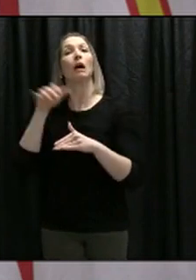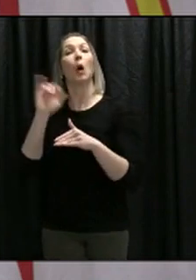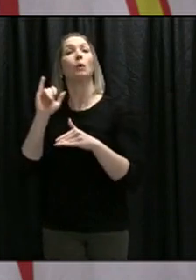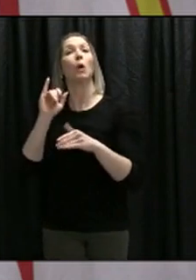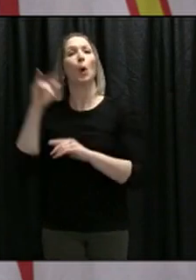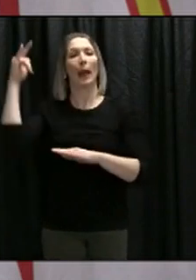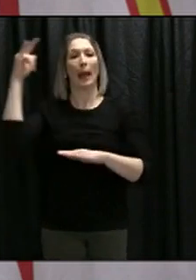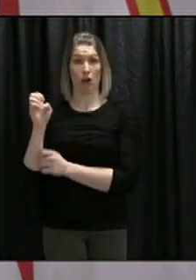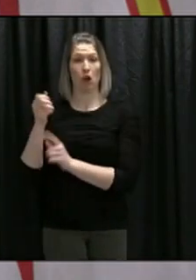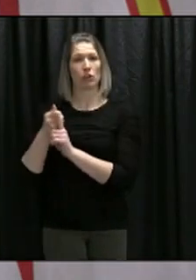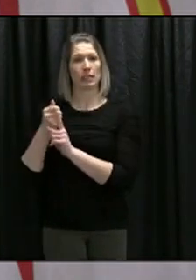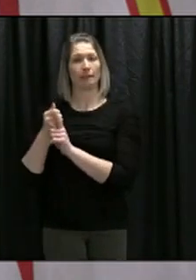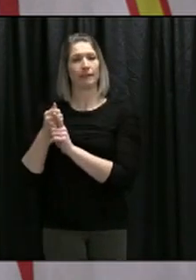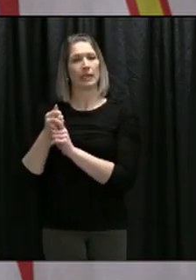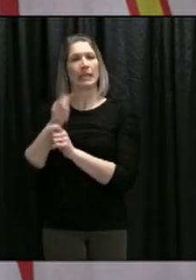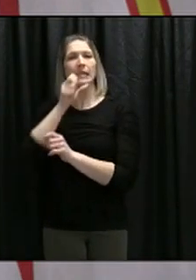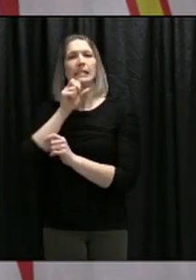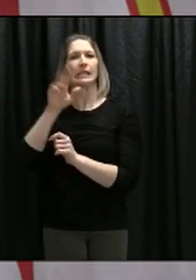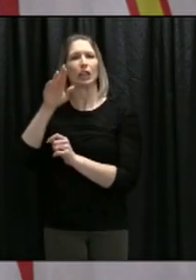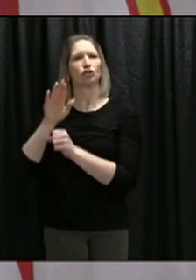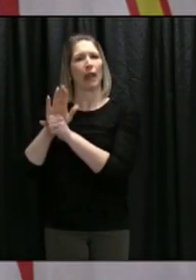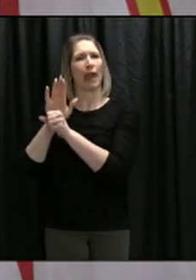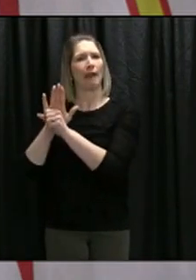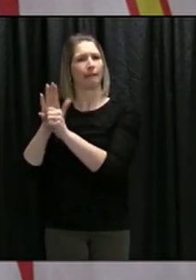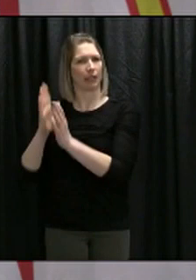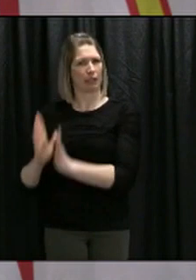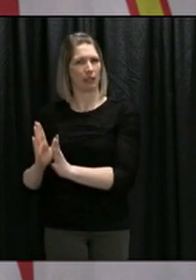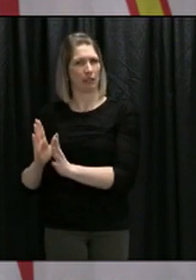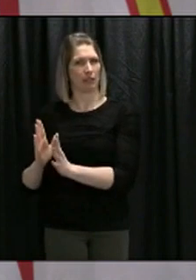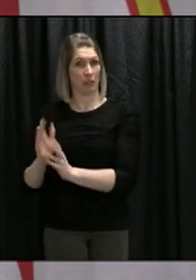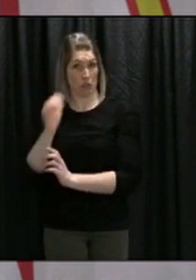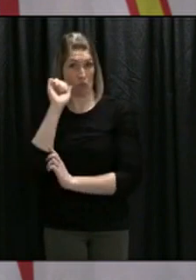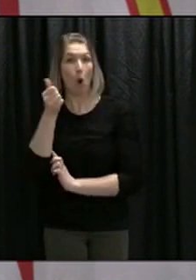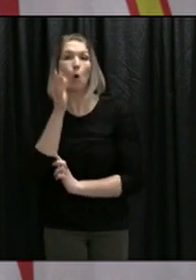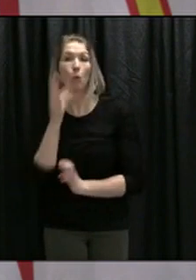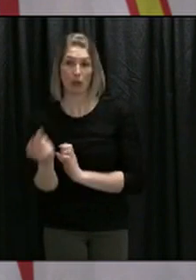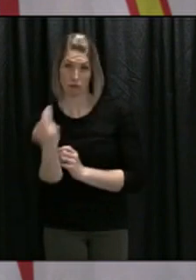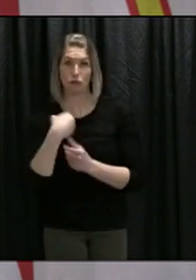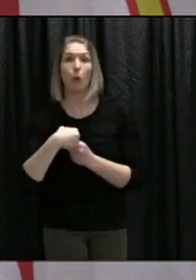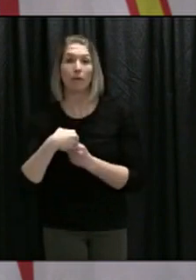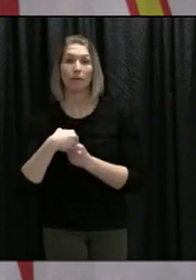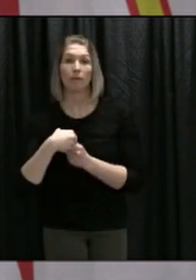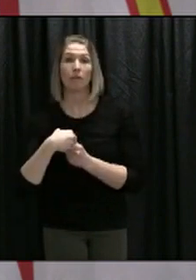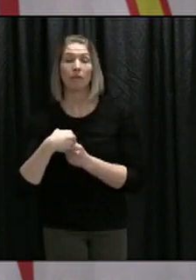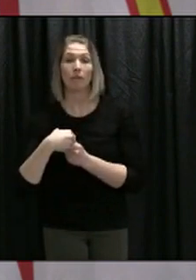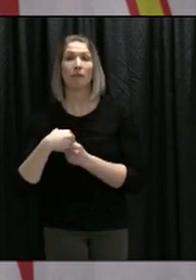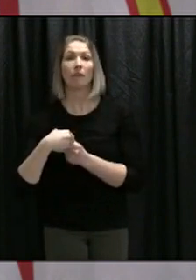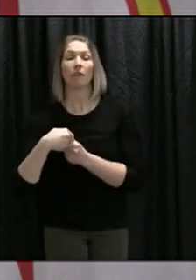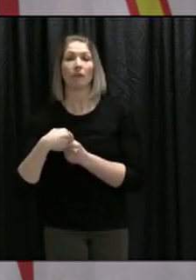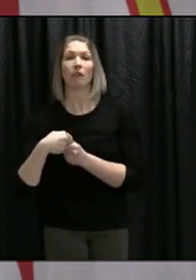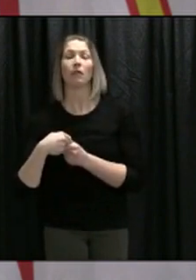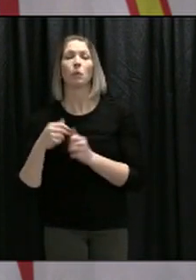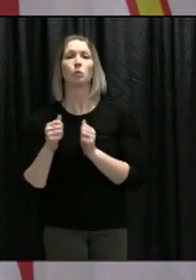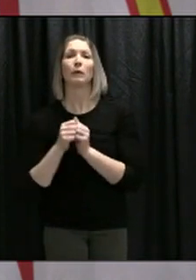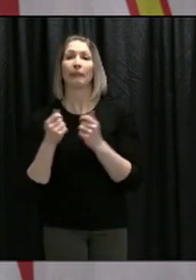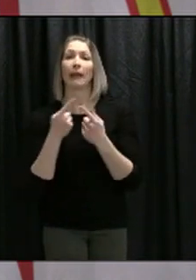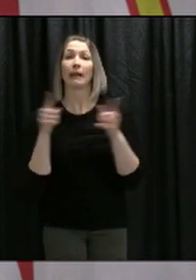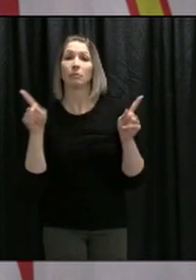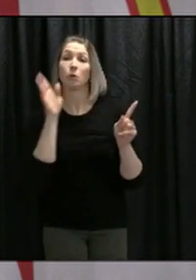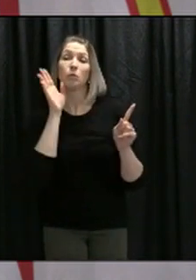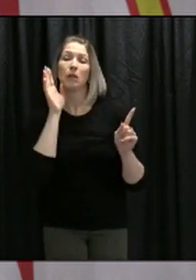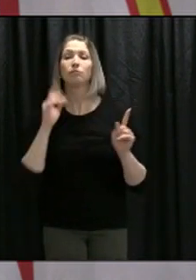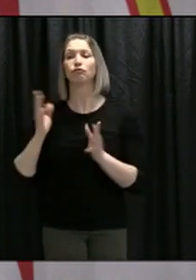manifest. So it's an extremely important role in our province, and as our office works directly on issues related